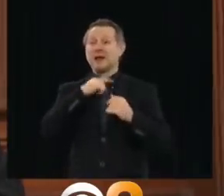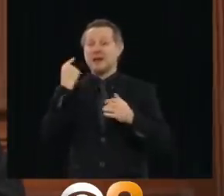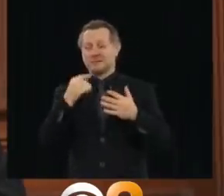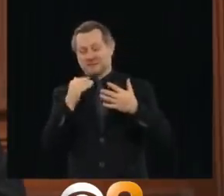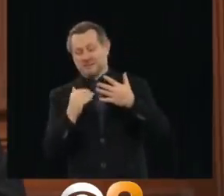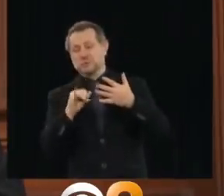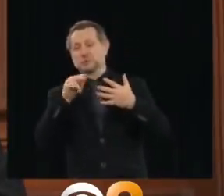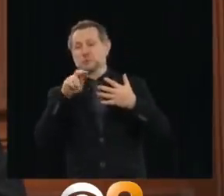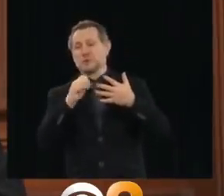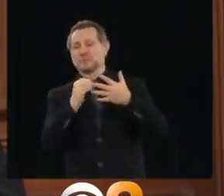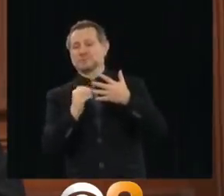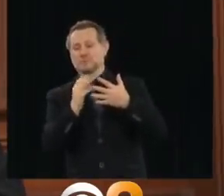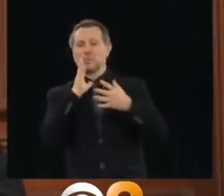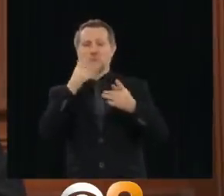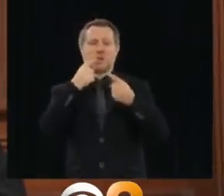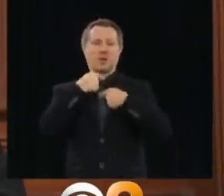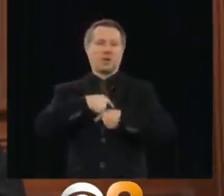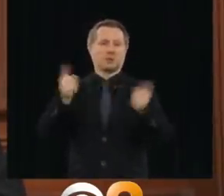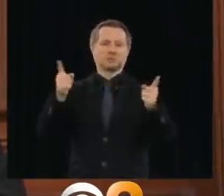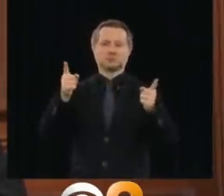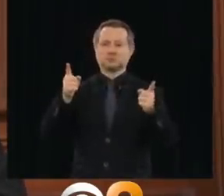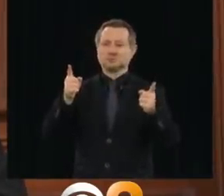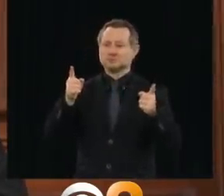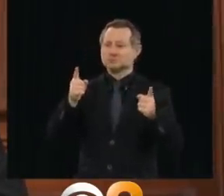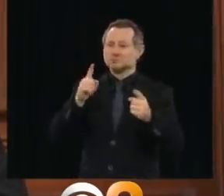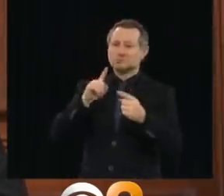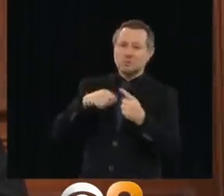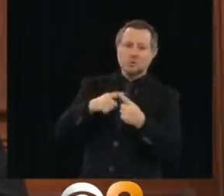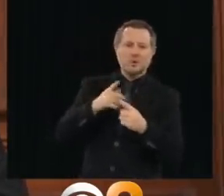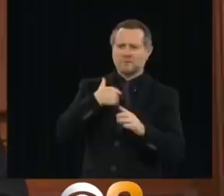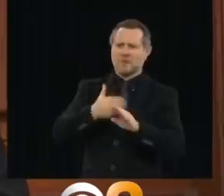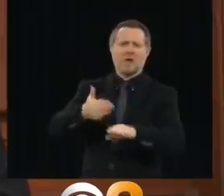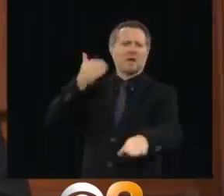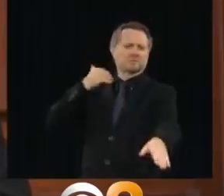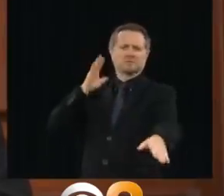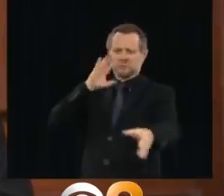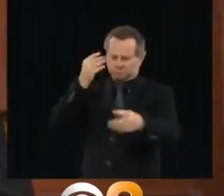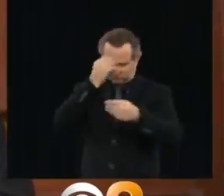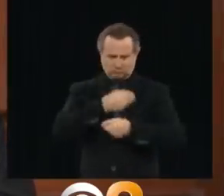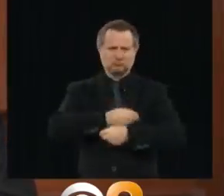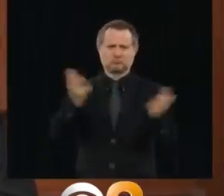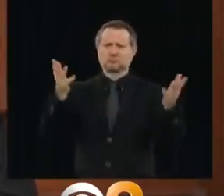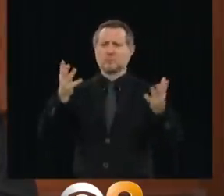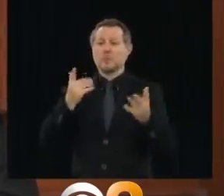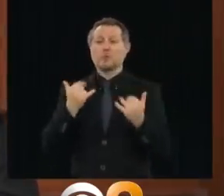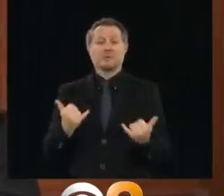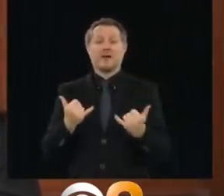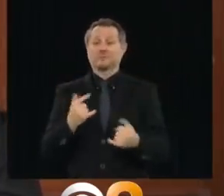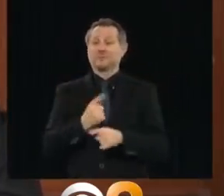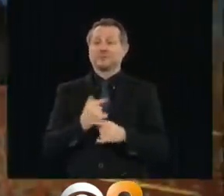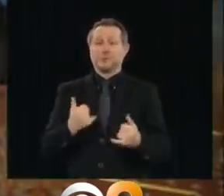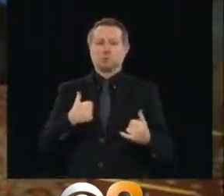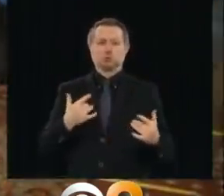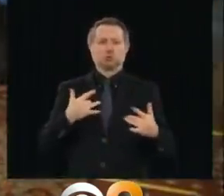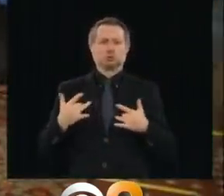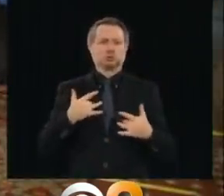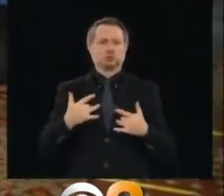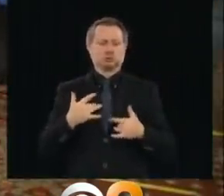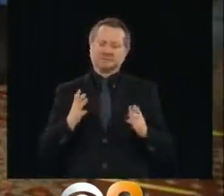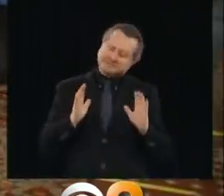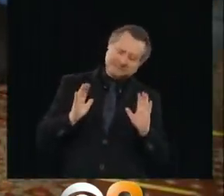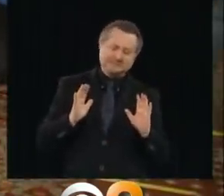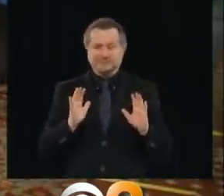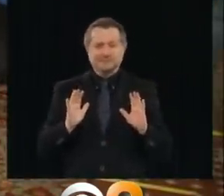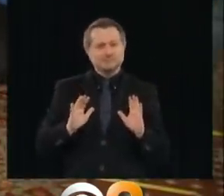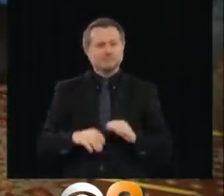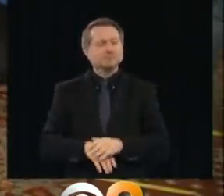will get guidance out and make a decision, way in time before that. But right now, the public health concern is the first. Within the next couple of weeks,